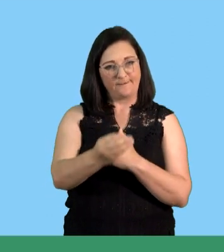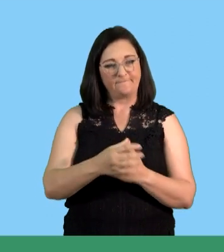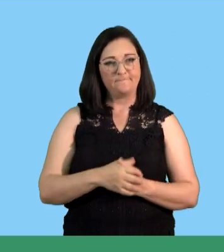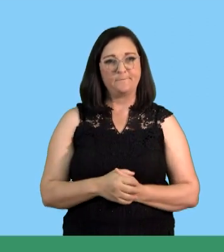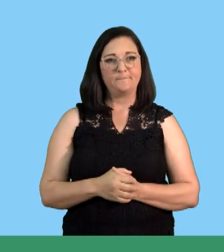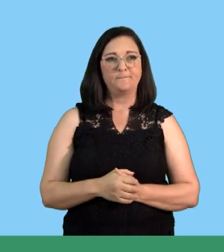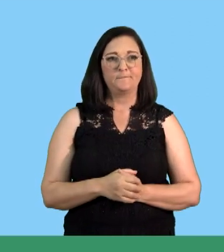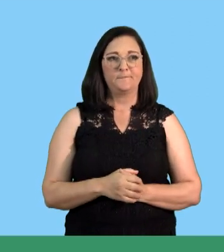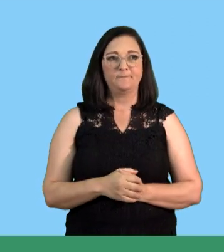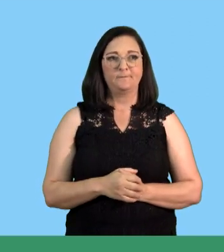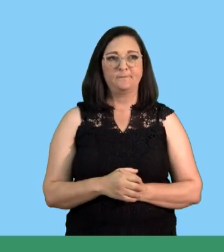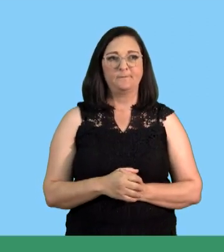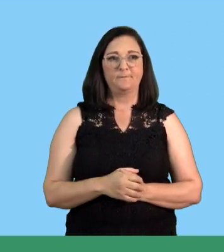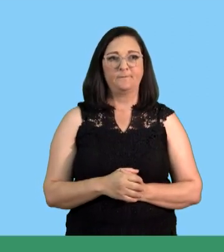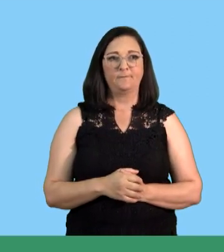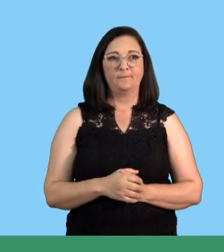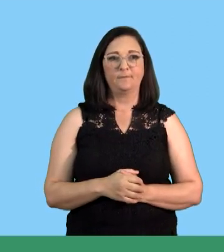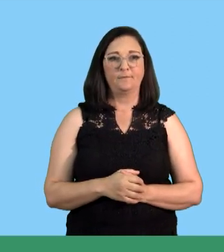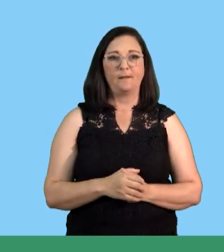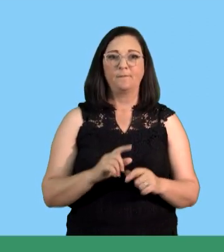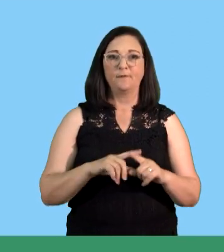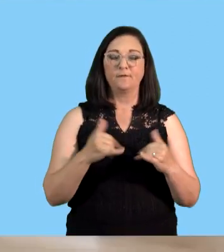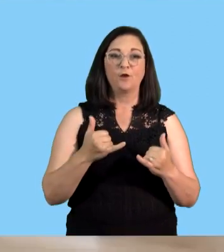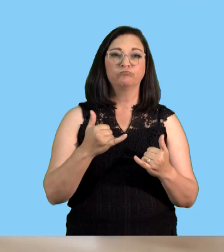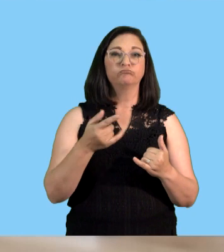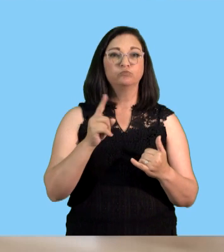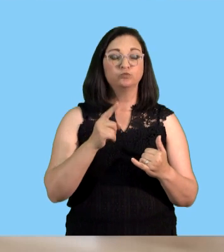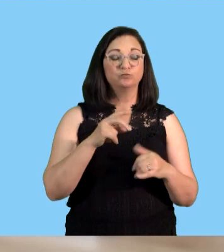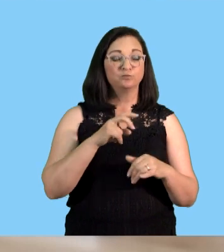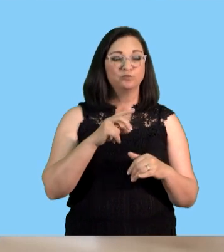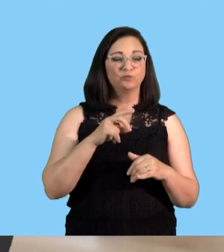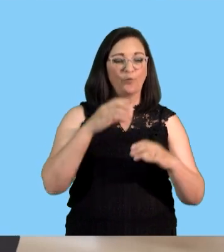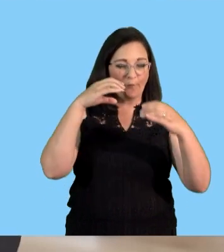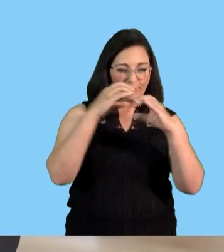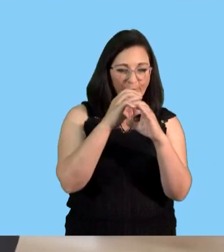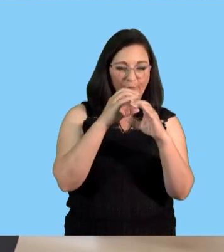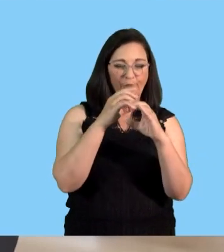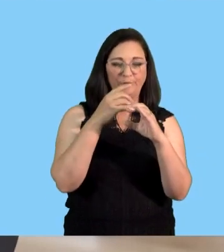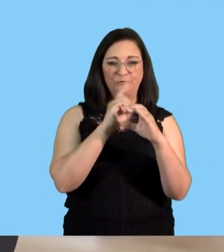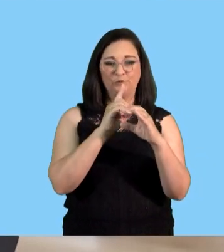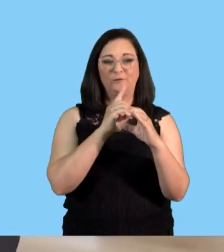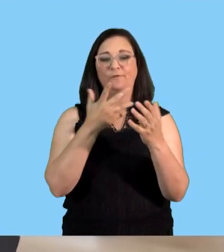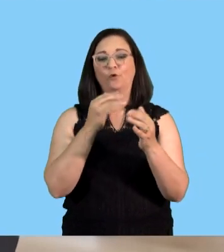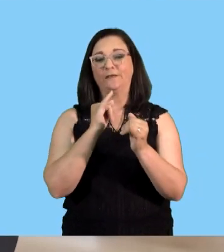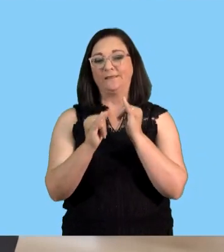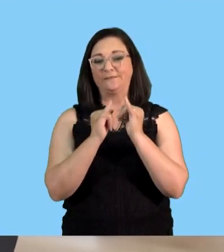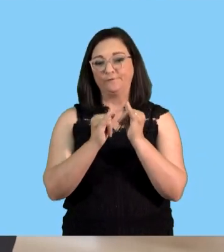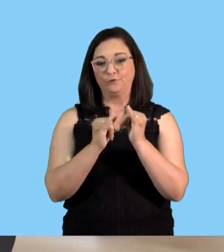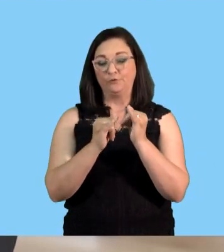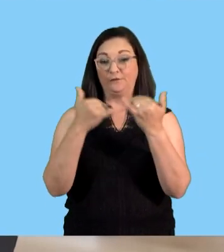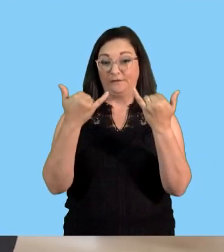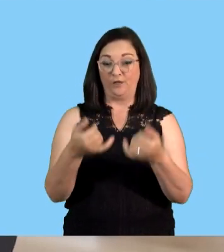right skills. So from now, during the purpose of an interview, we now need to focus on the roles of